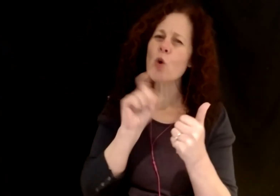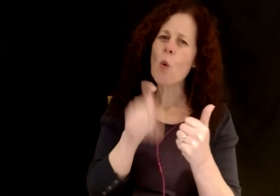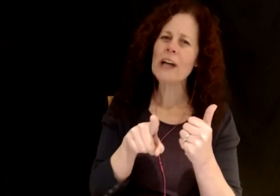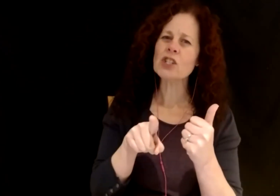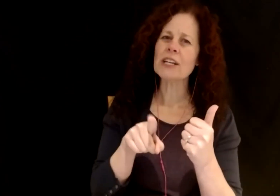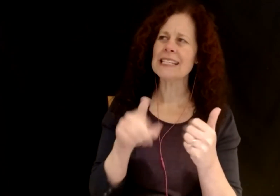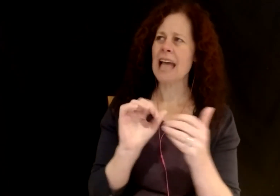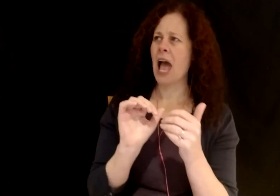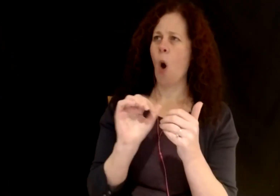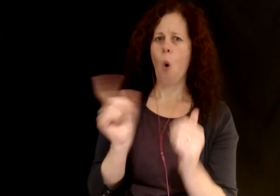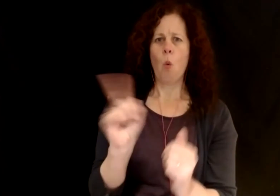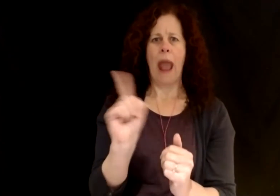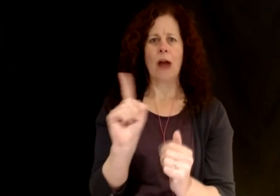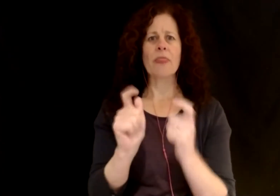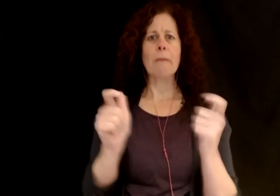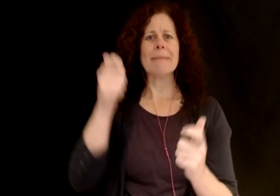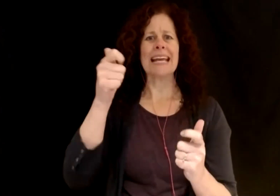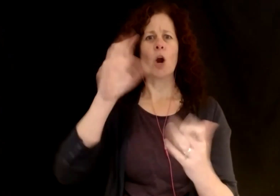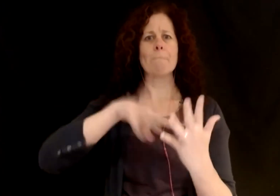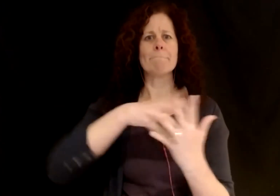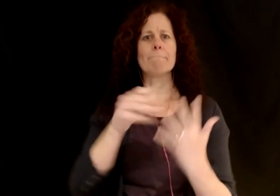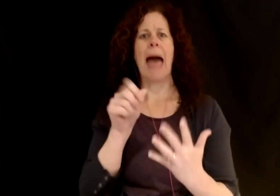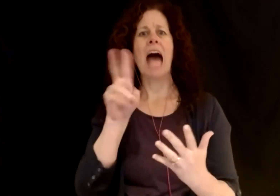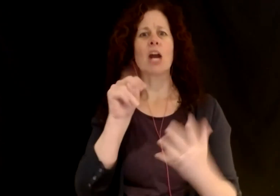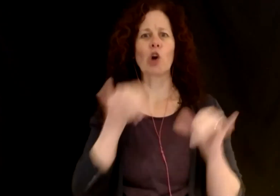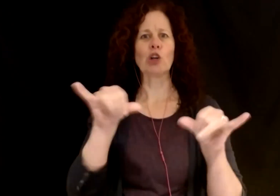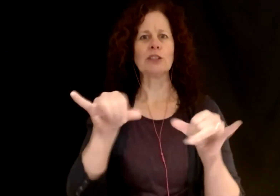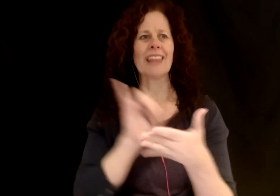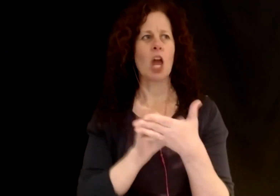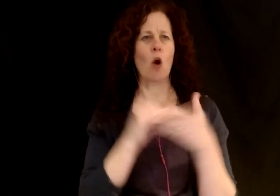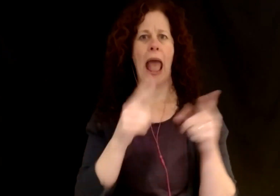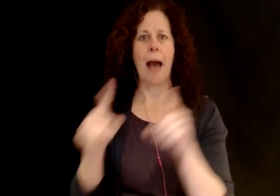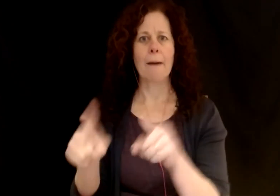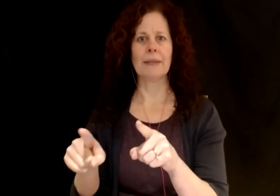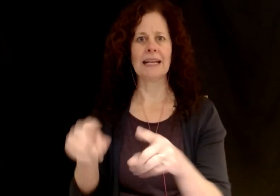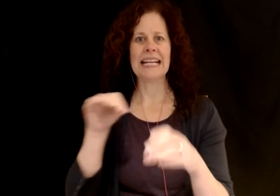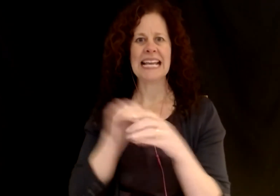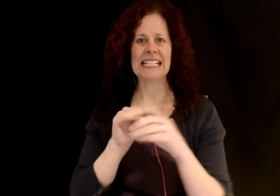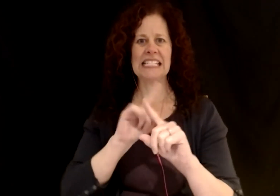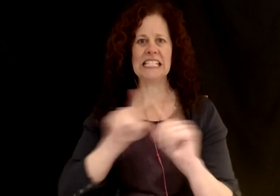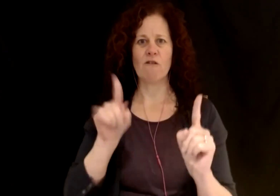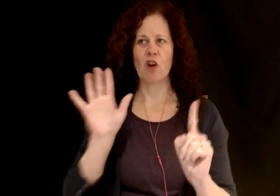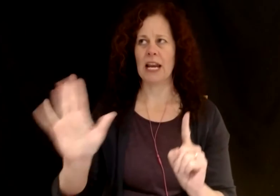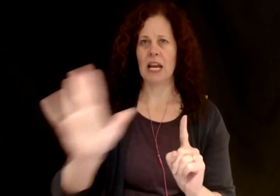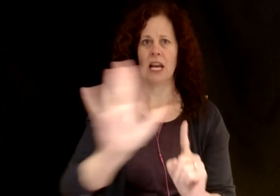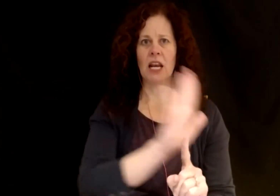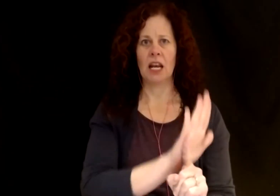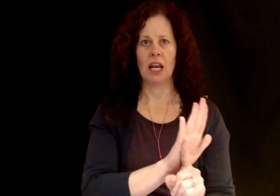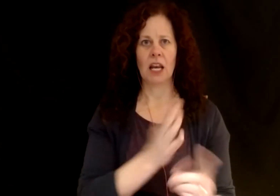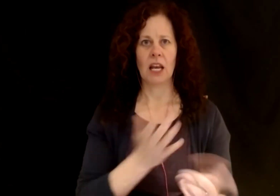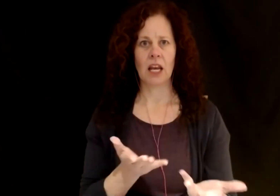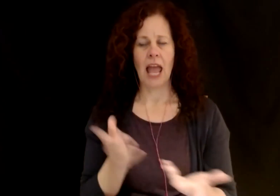various dimensions? How do we help create tools,